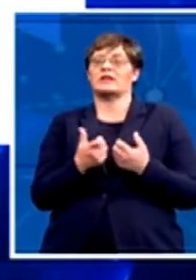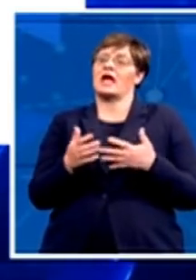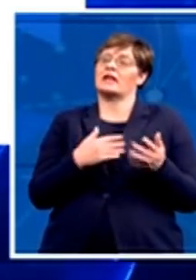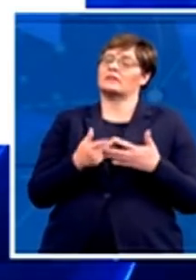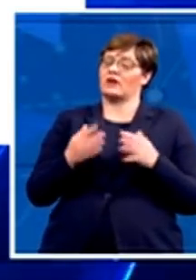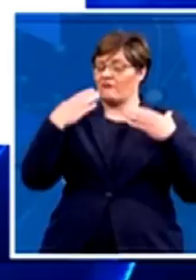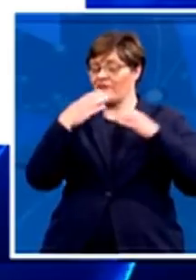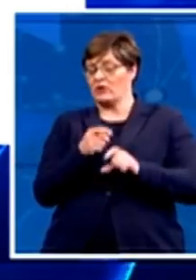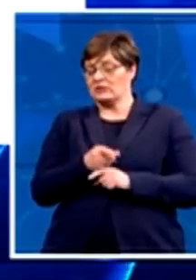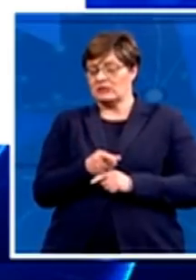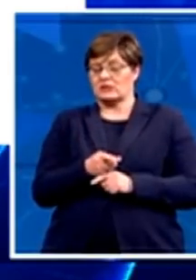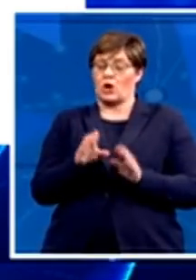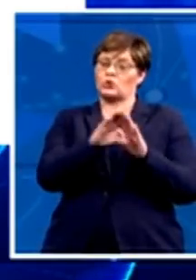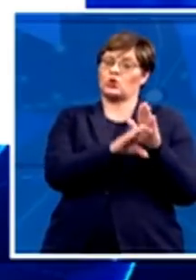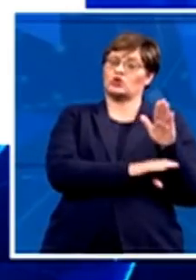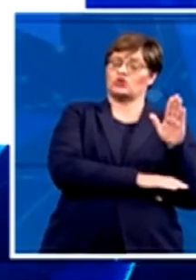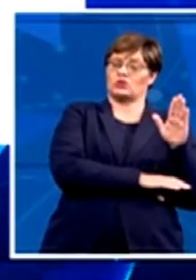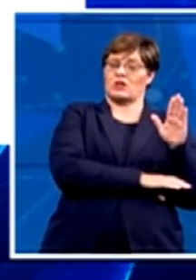constitutional responsibilities.